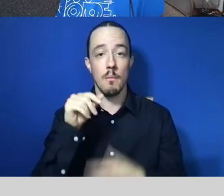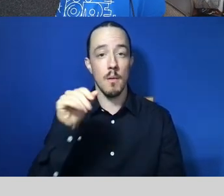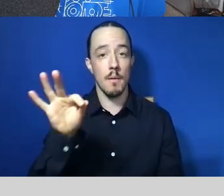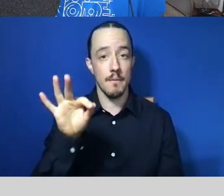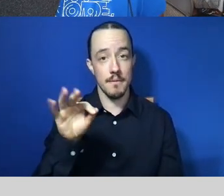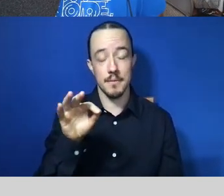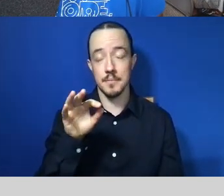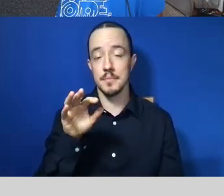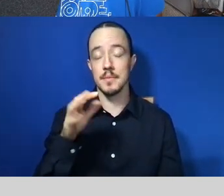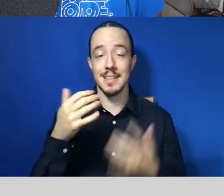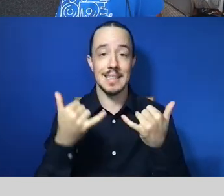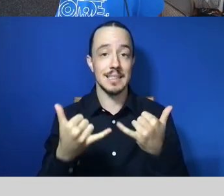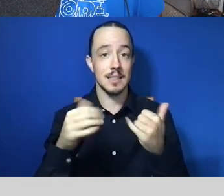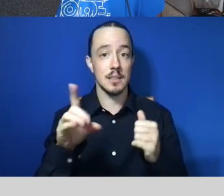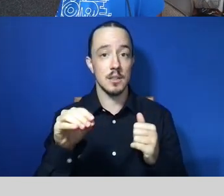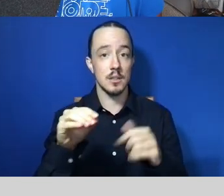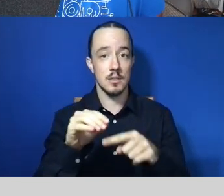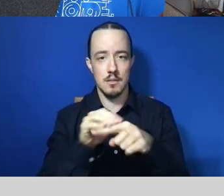paste some of the